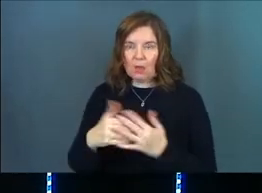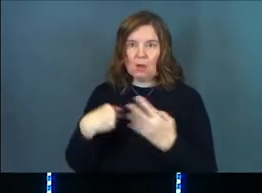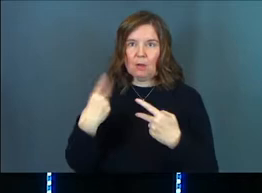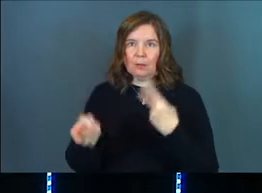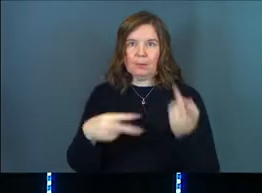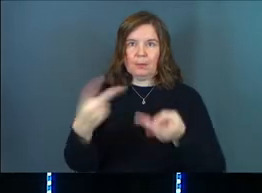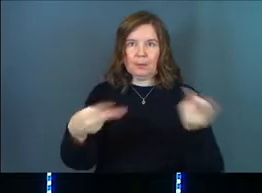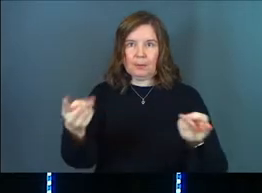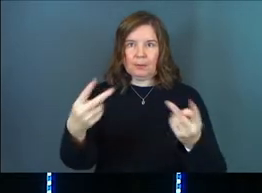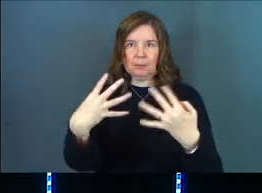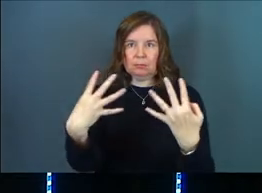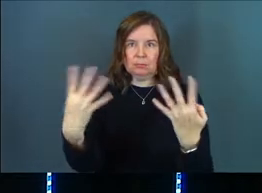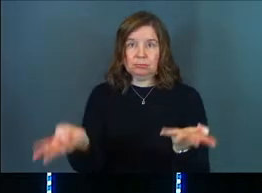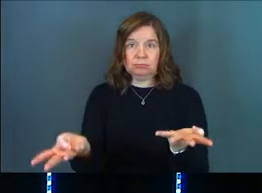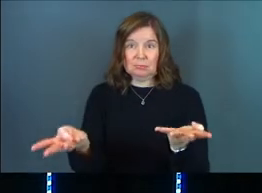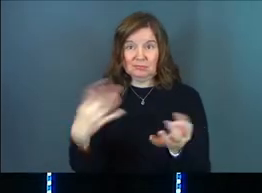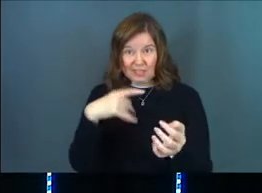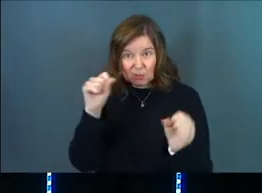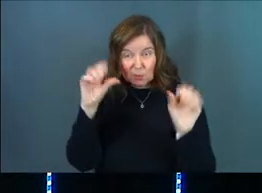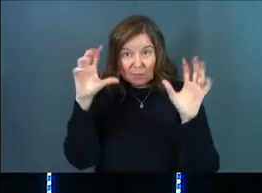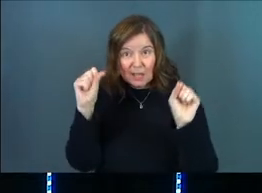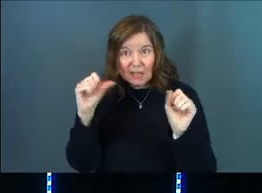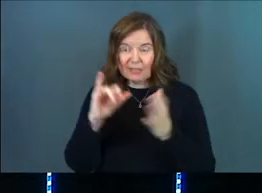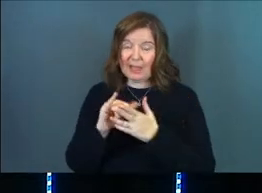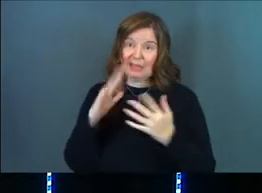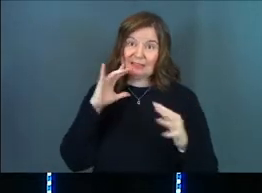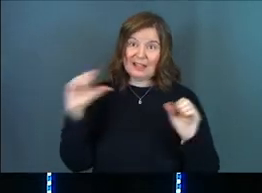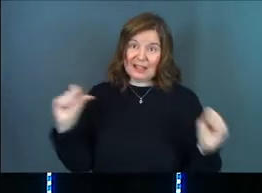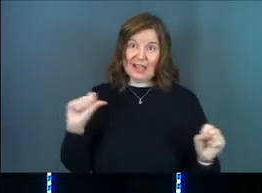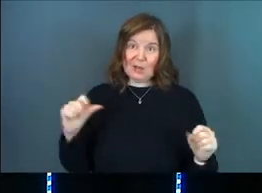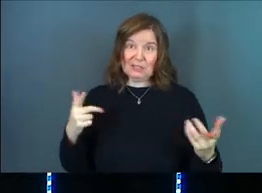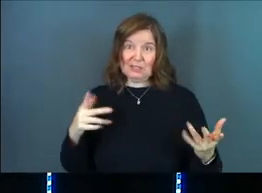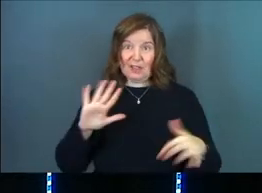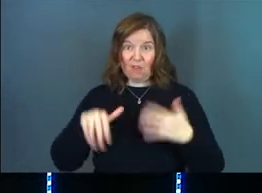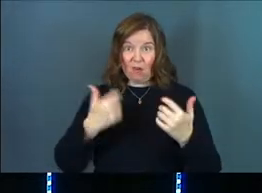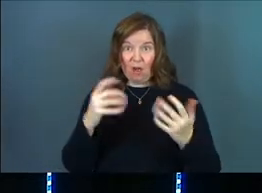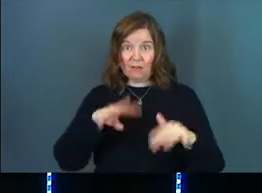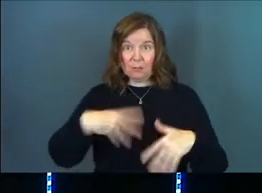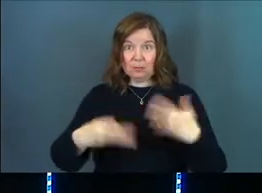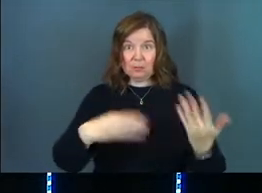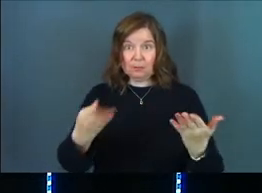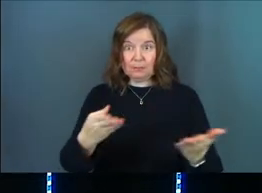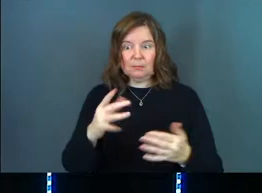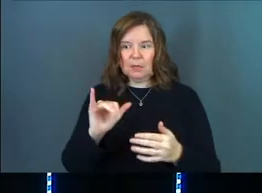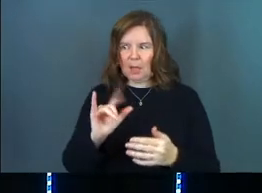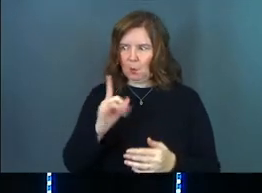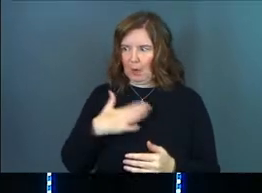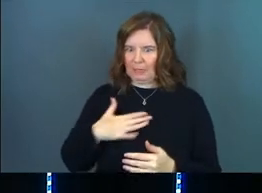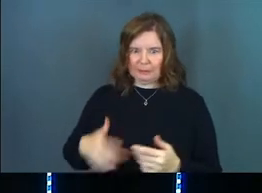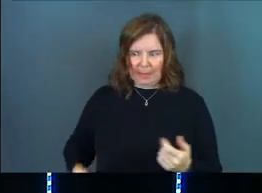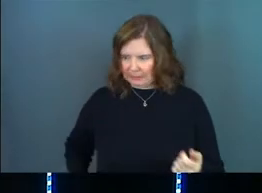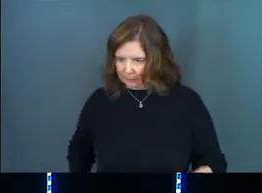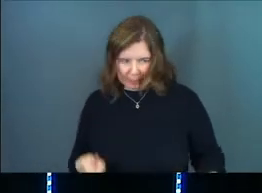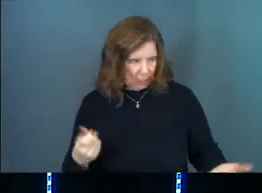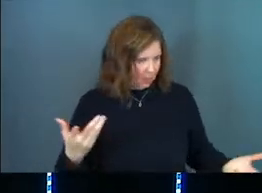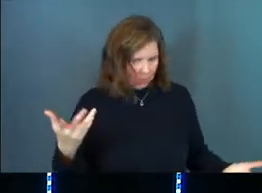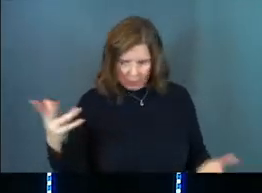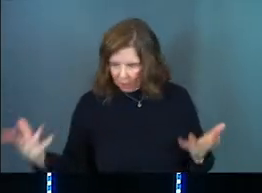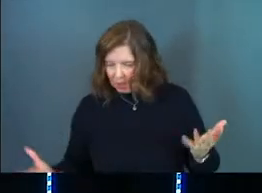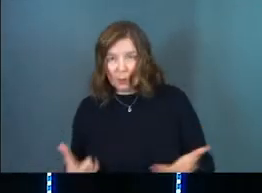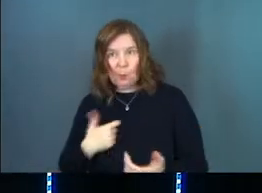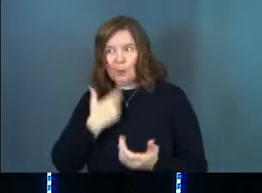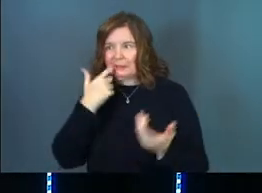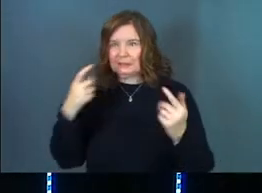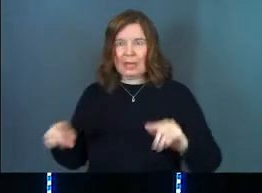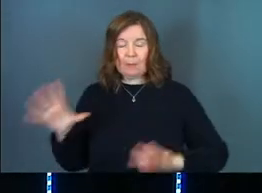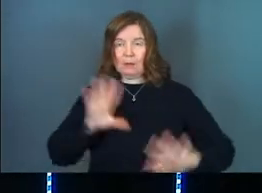all fall to the ground. Can you imagine that scene? That's a loud scene. Right? Like, where's my spear? Right? Like,